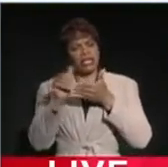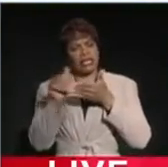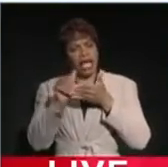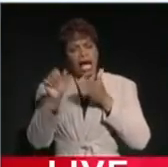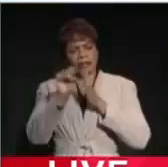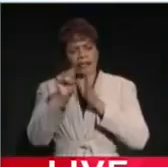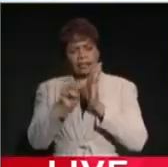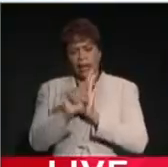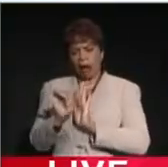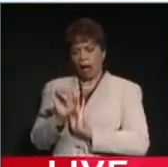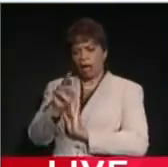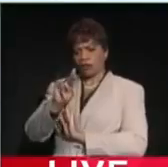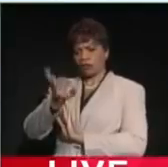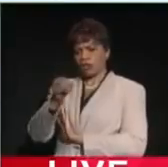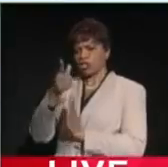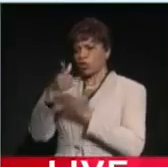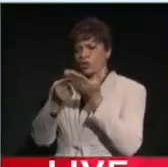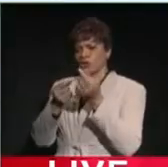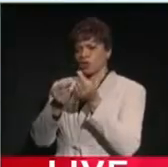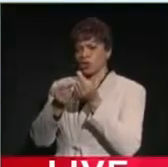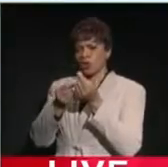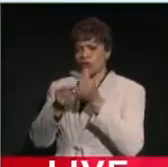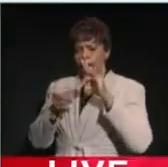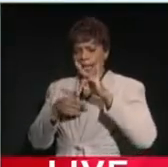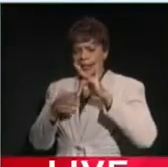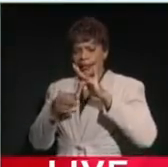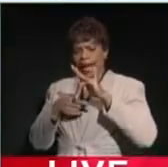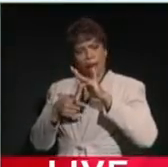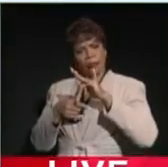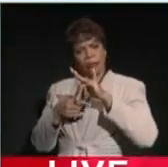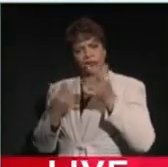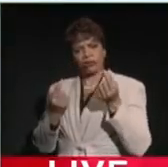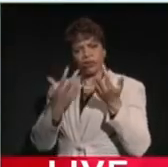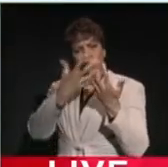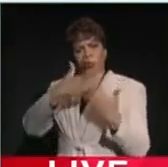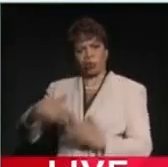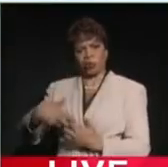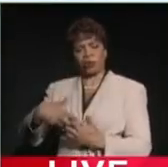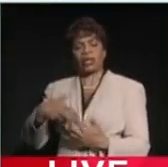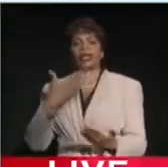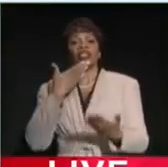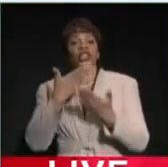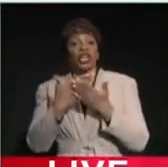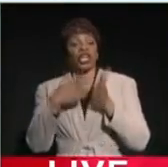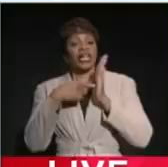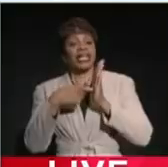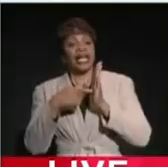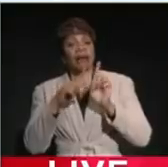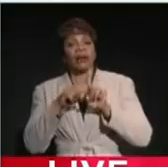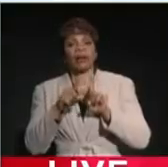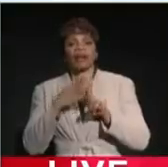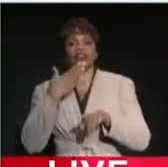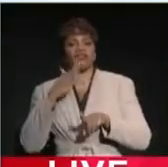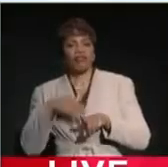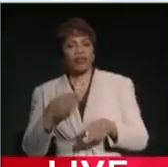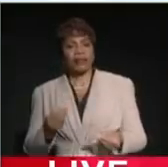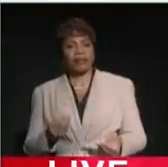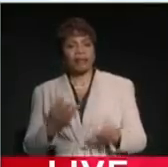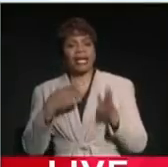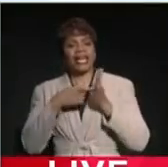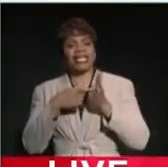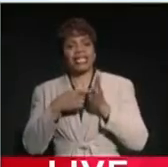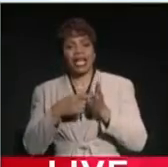New Jersey, what would you do to fill that gap? This is a good example. Unfortunately, it's one of many examples these days where we need governors with